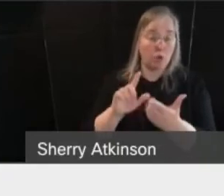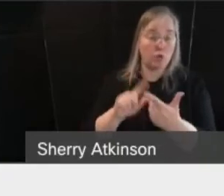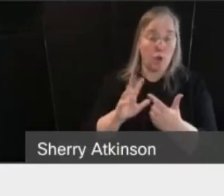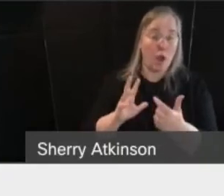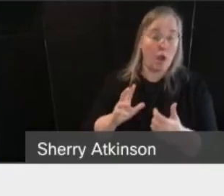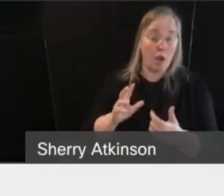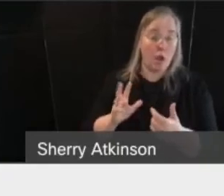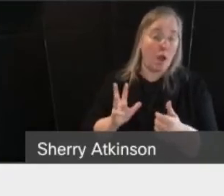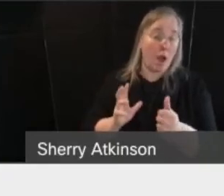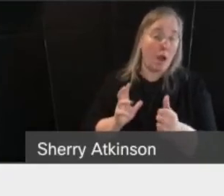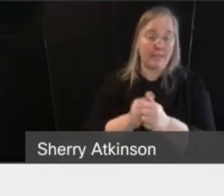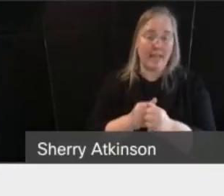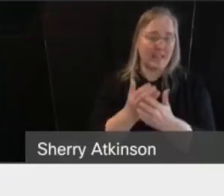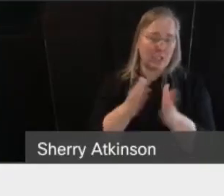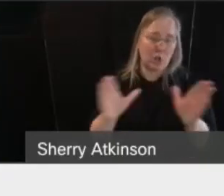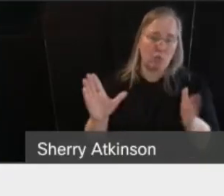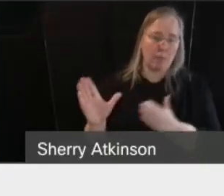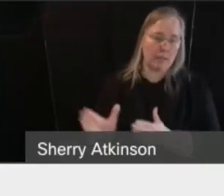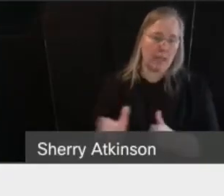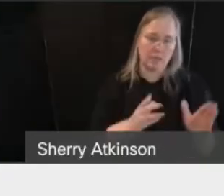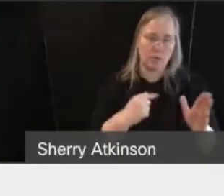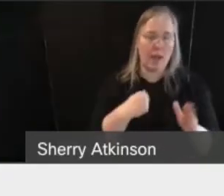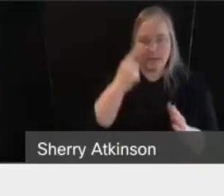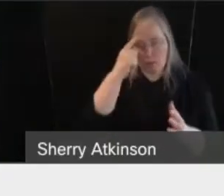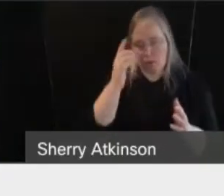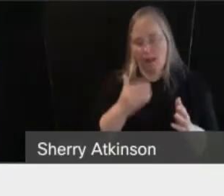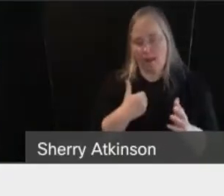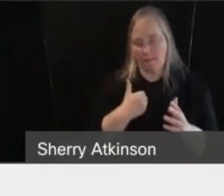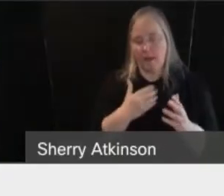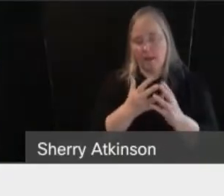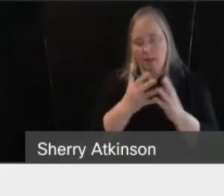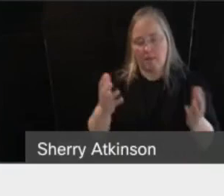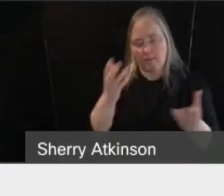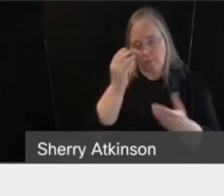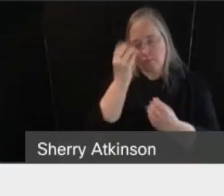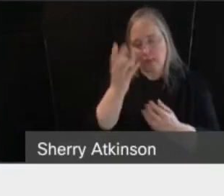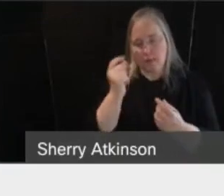plan. So I think we will also have a lot of information to digest at our next